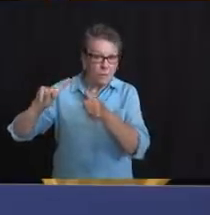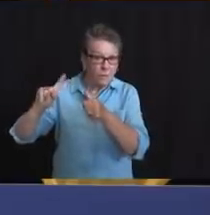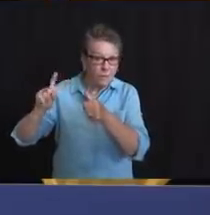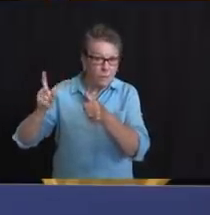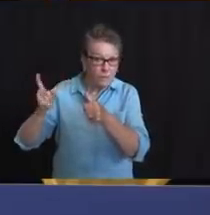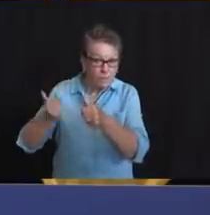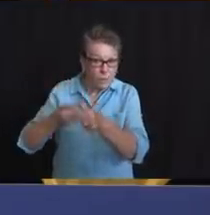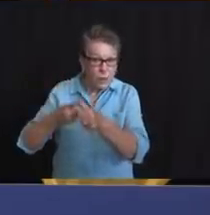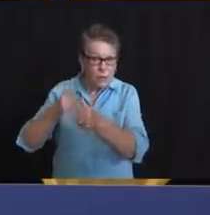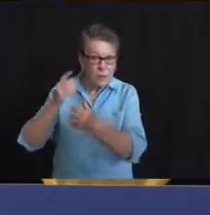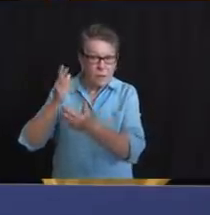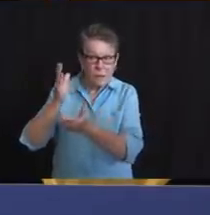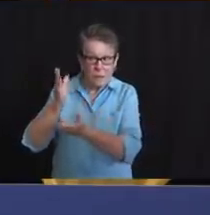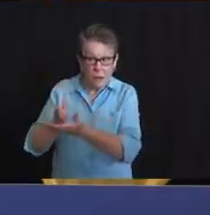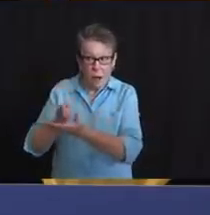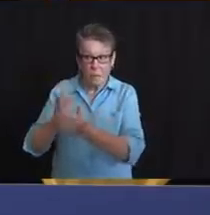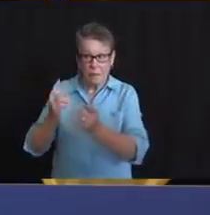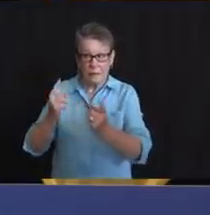was,